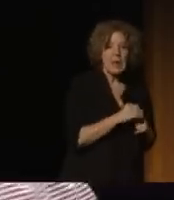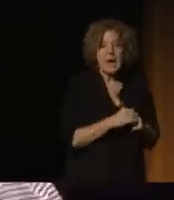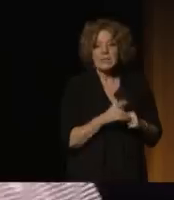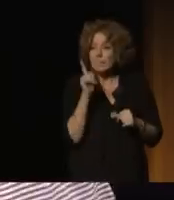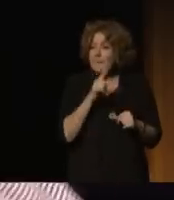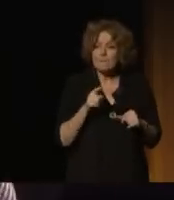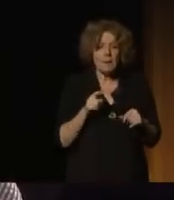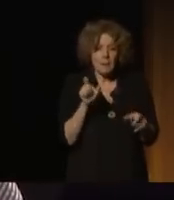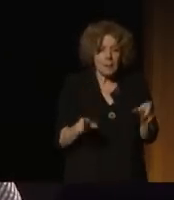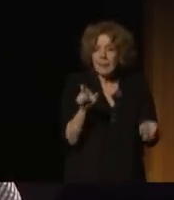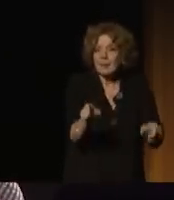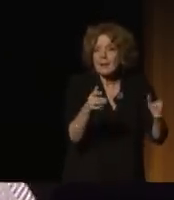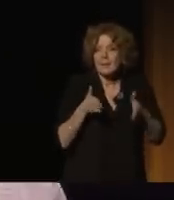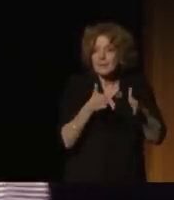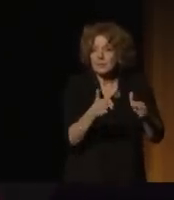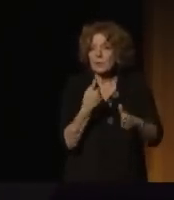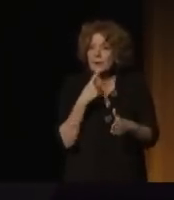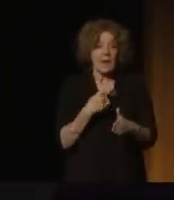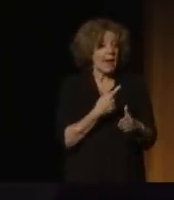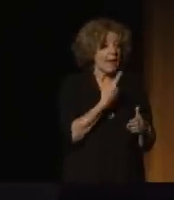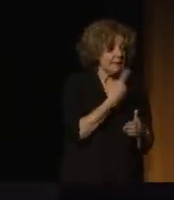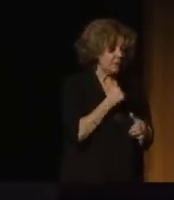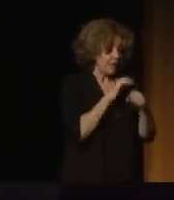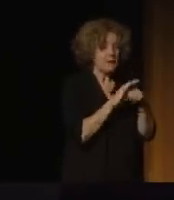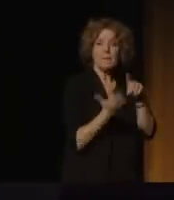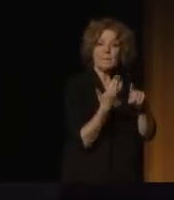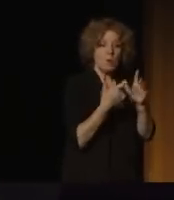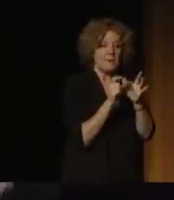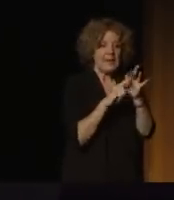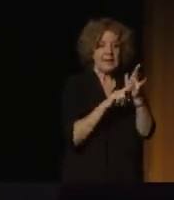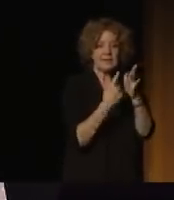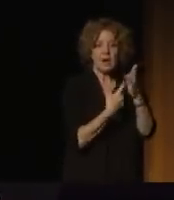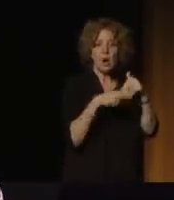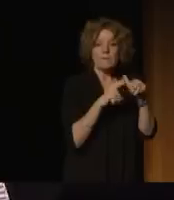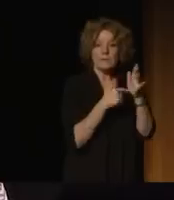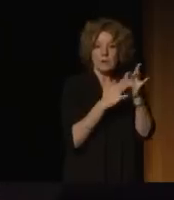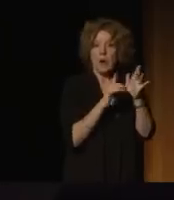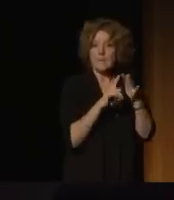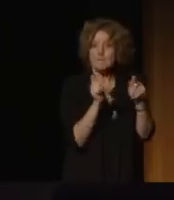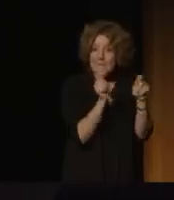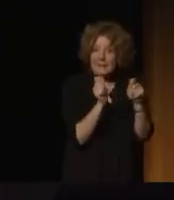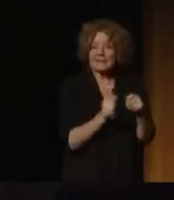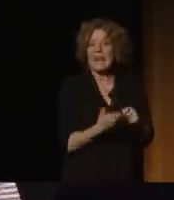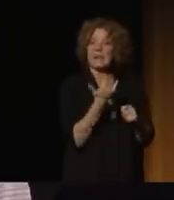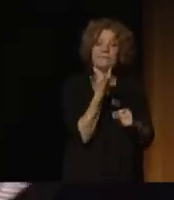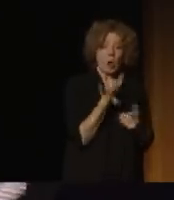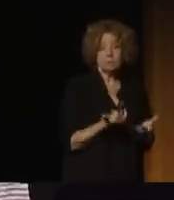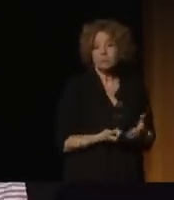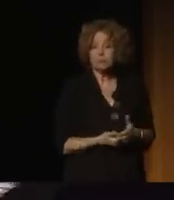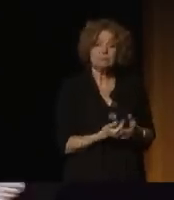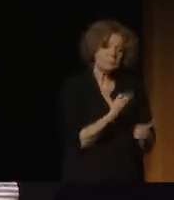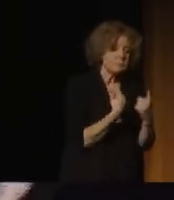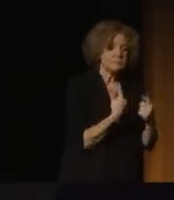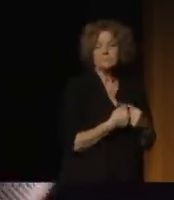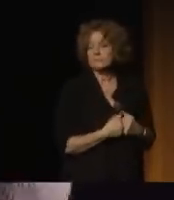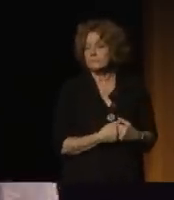the street was saying, in fact, I ran into a friend of mine who used to be the editor of Time magazine. And he had, you know, his phone, and he goes, he's telling